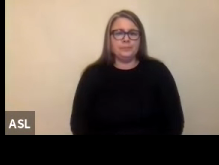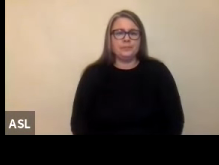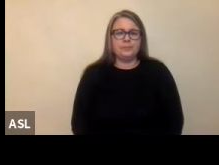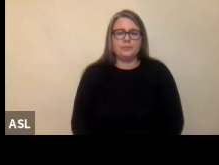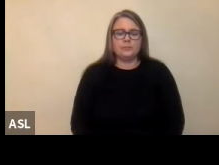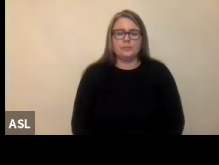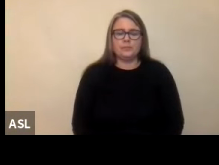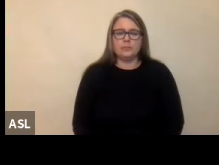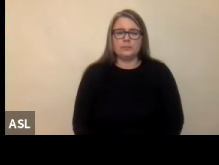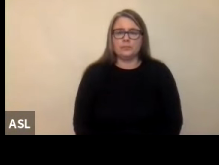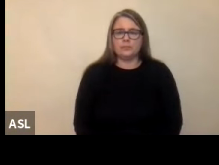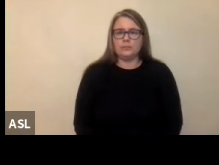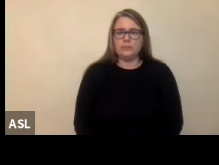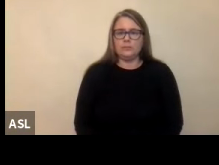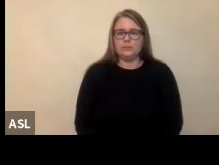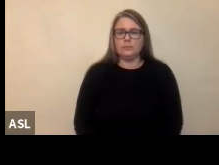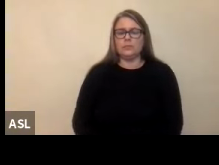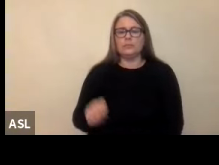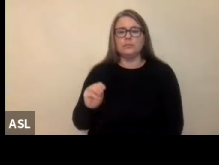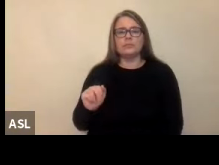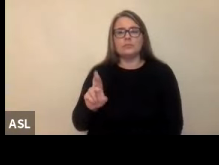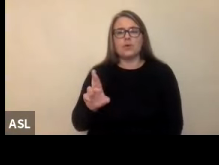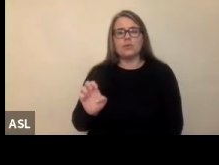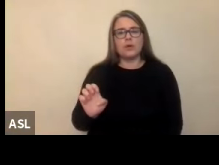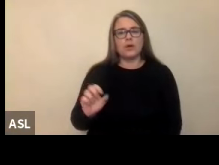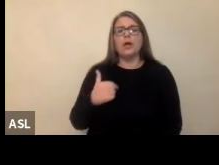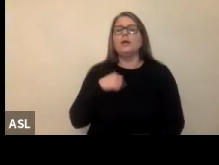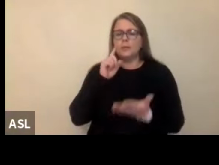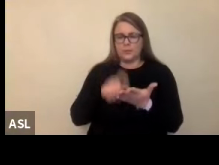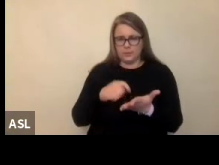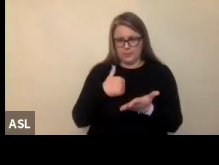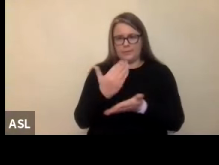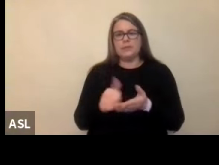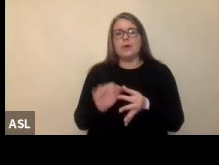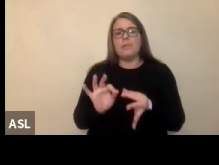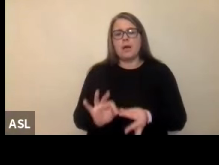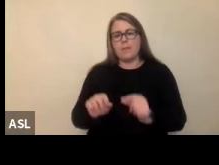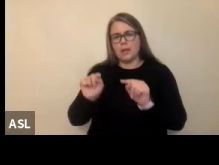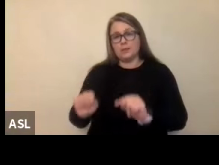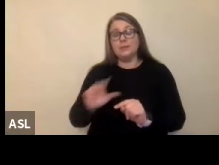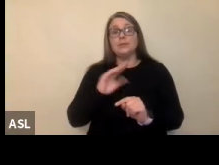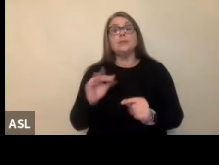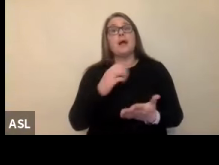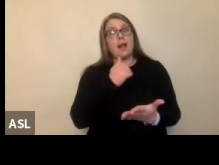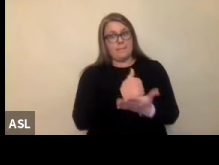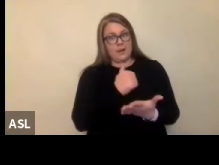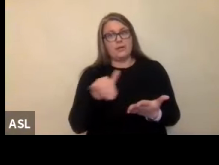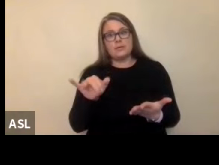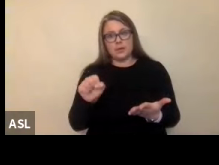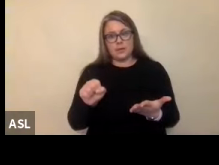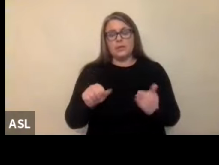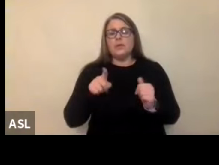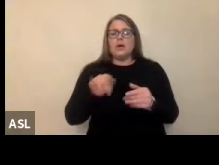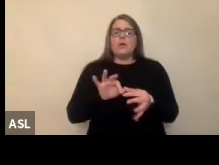I see some comments and I'll read them out. I just amen to all that. I also, and I think you said this earlier too, around thinking